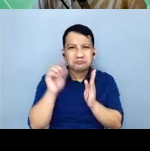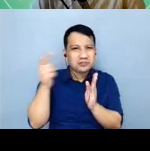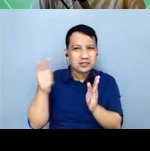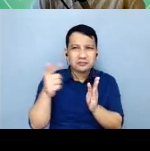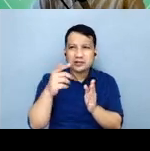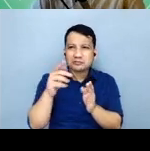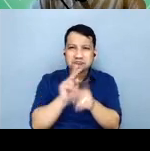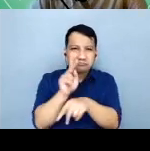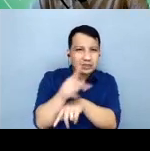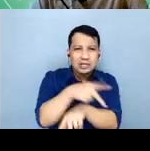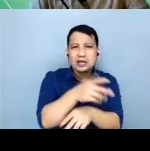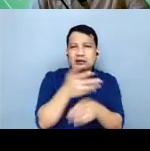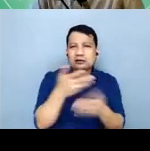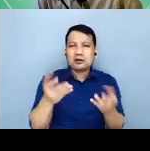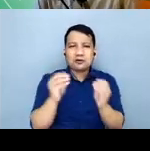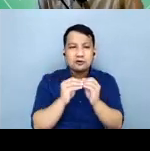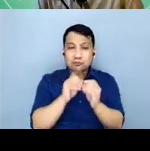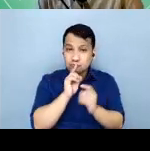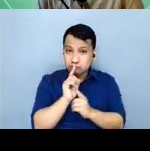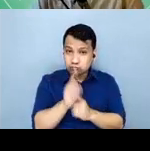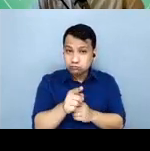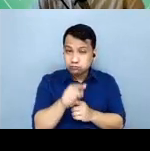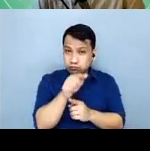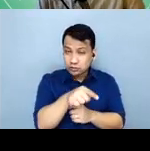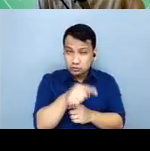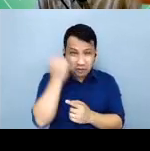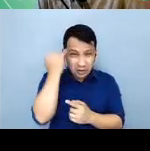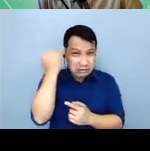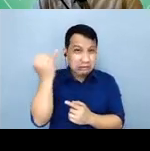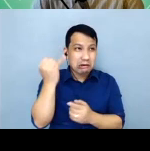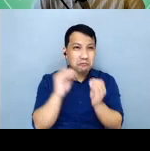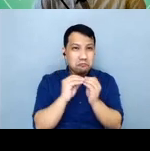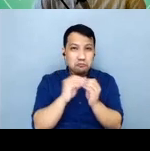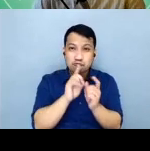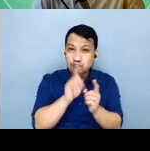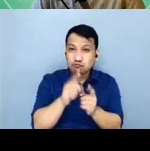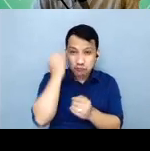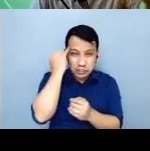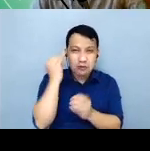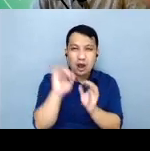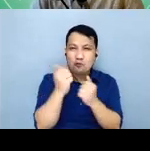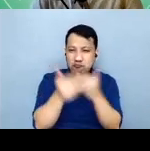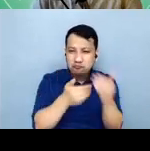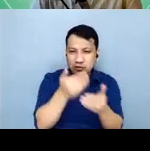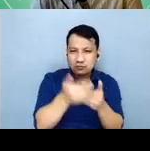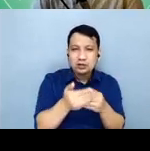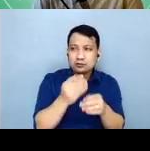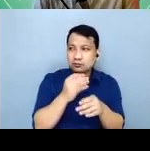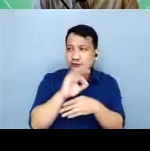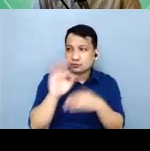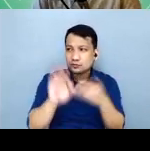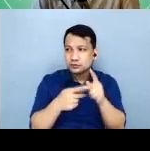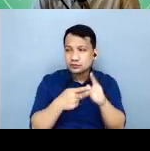and natural matter, but the actual concept behind it, the actual manufacturing process, and the function of the